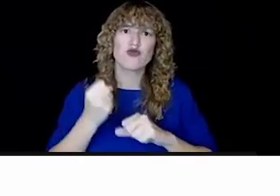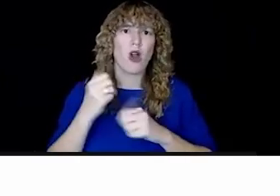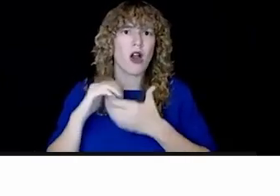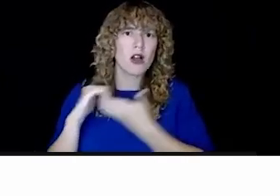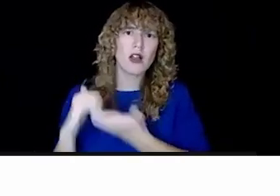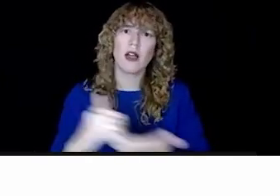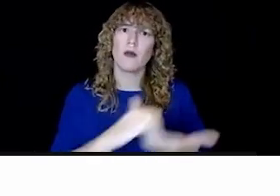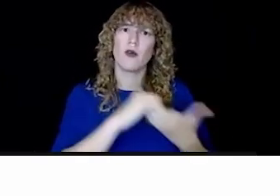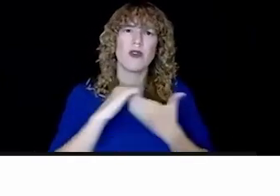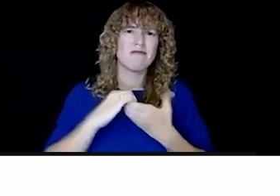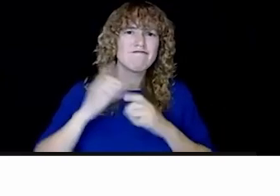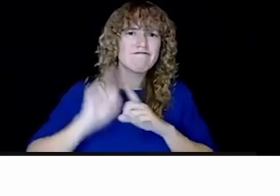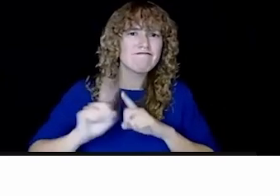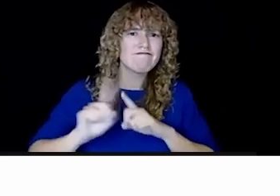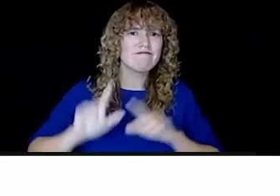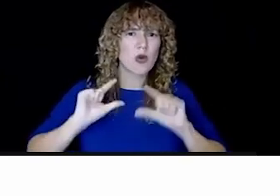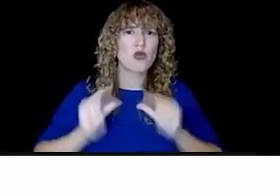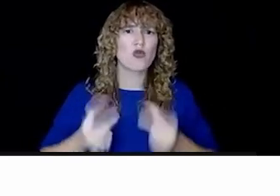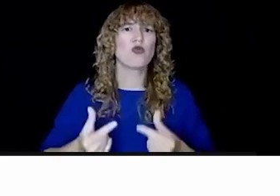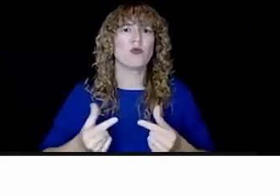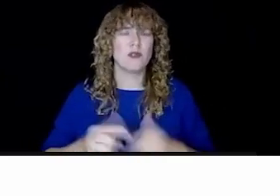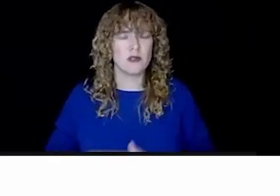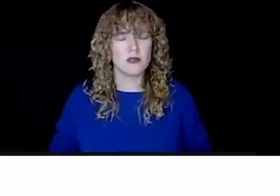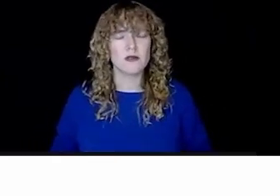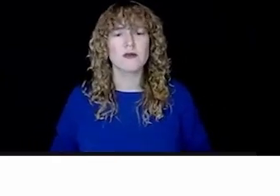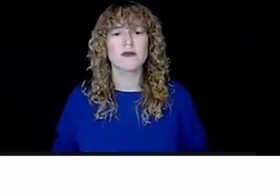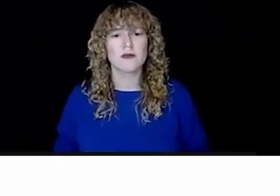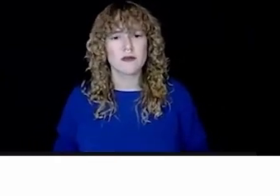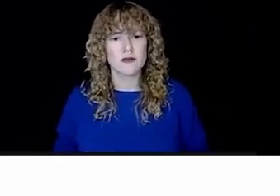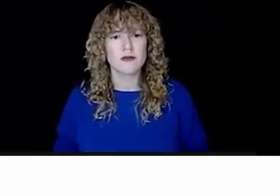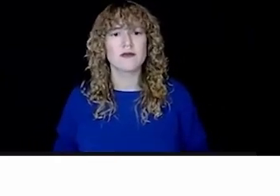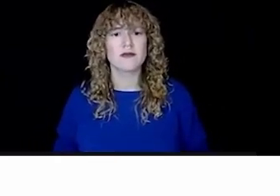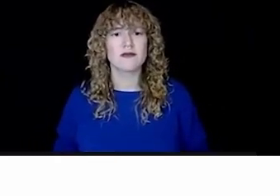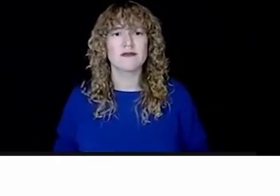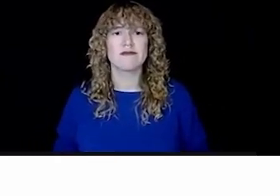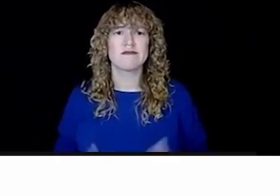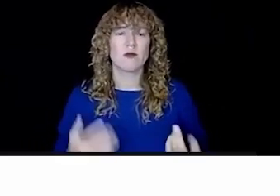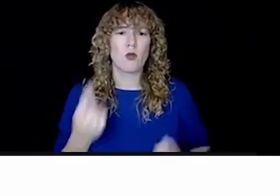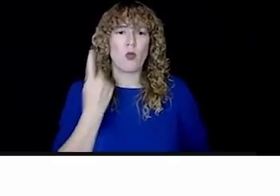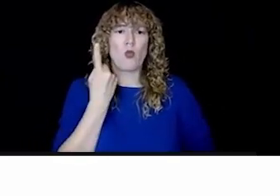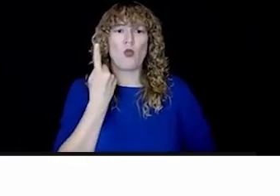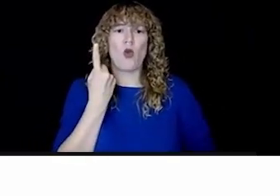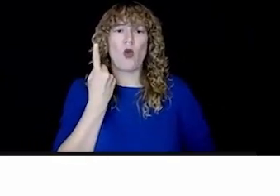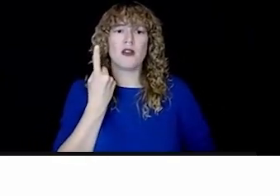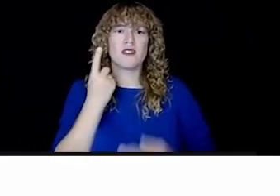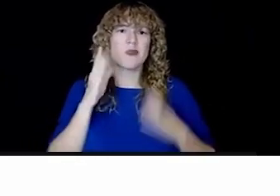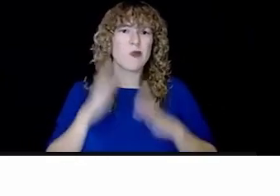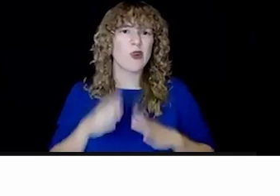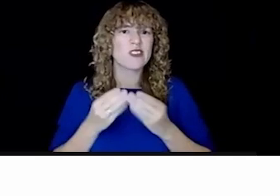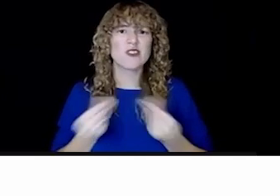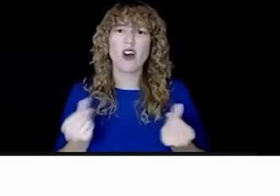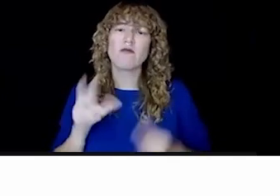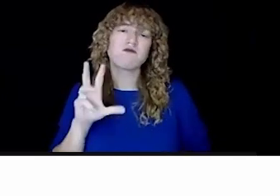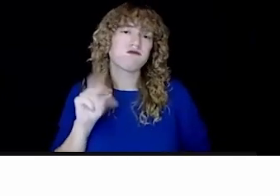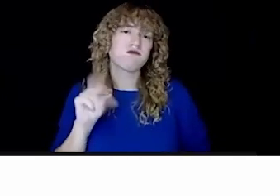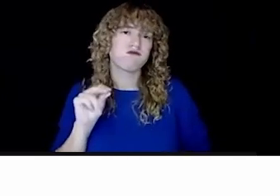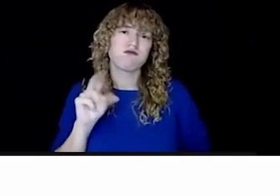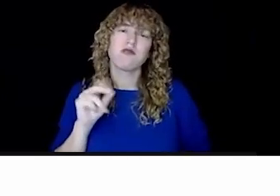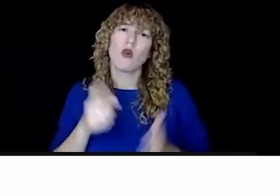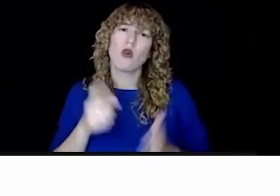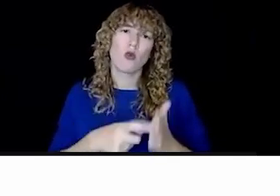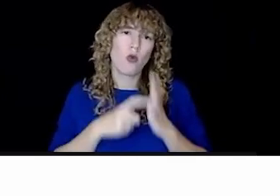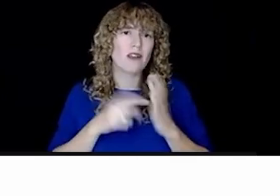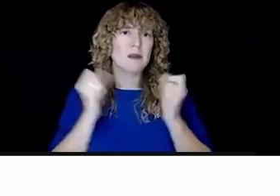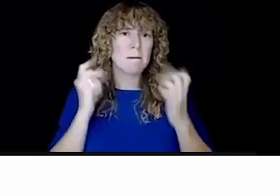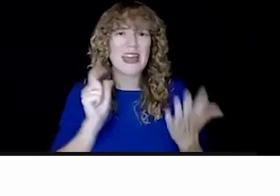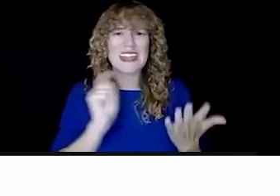is very much a problem that can't be solved by one group alone. It's really going to take all of us